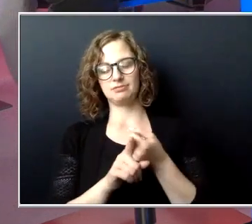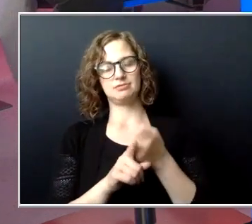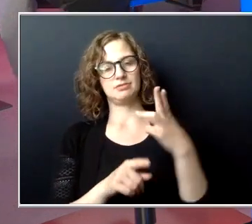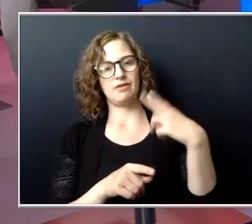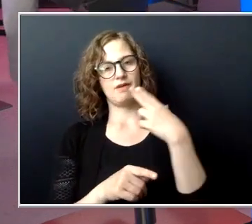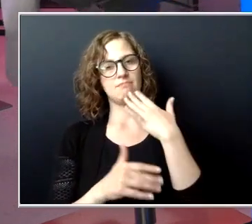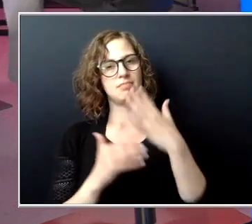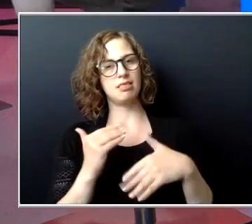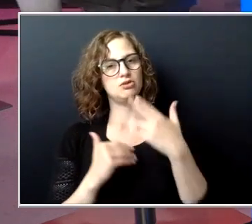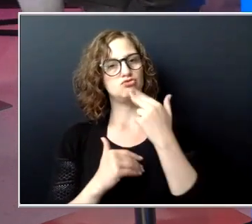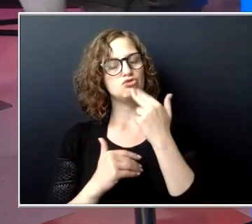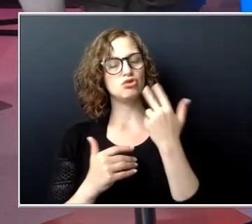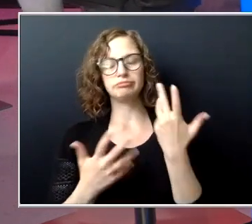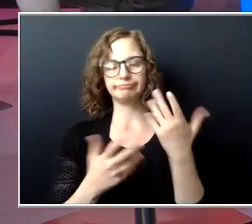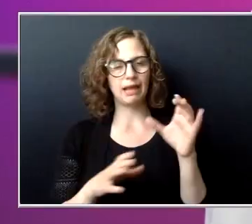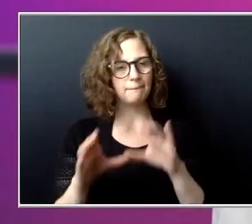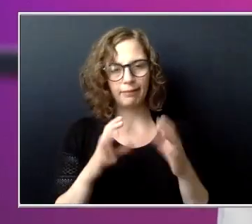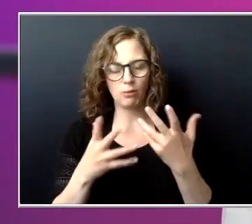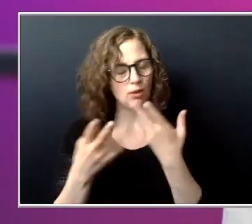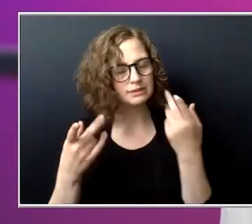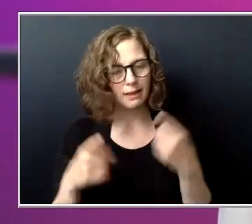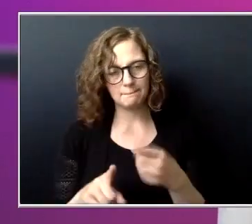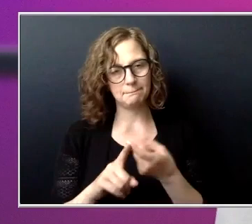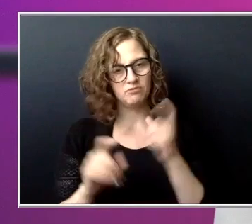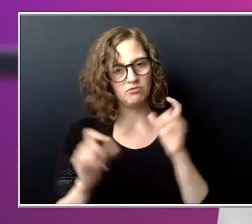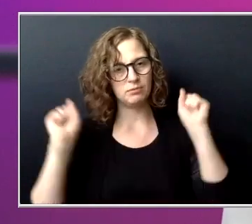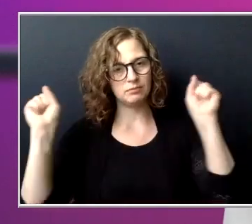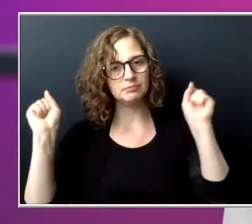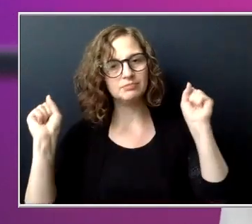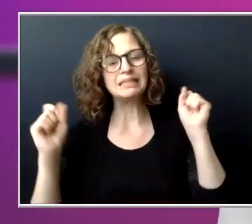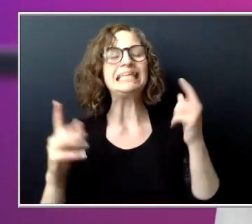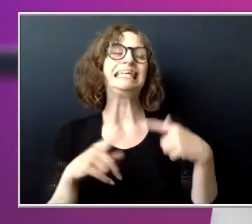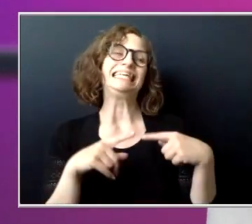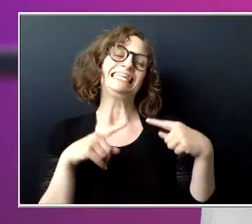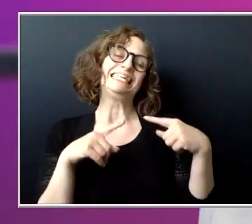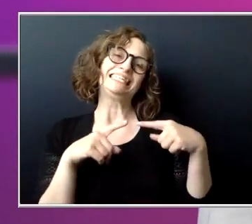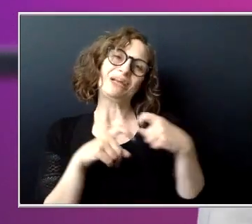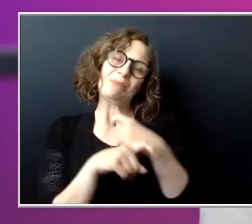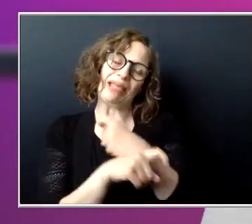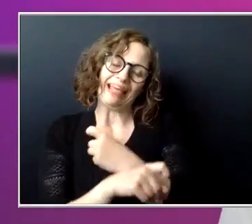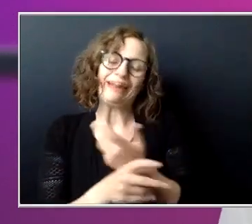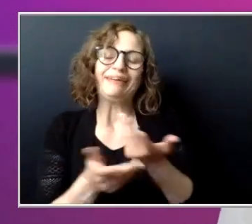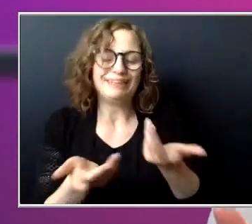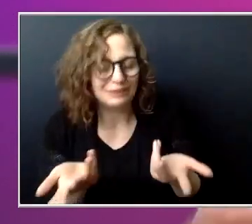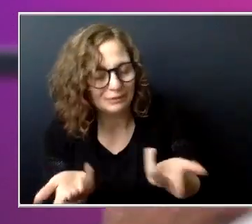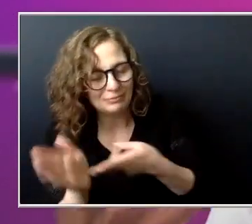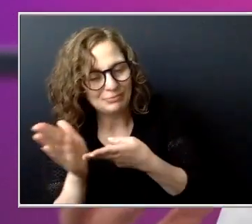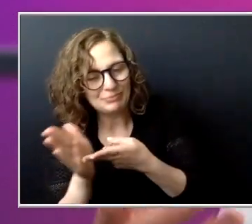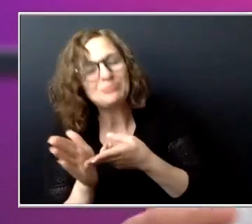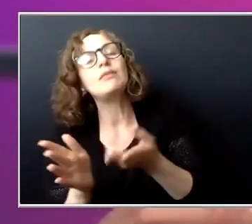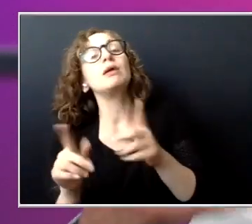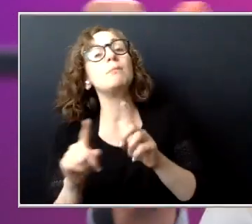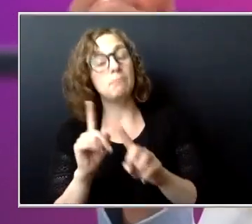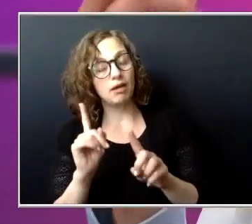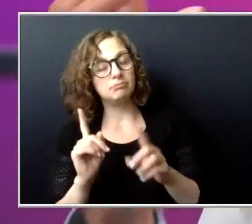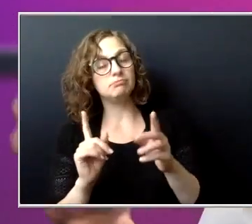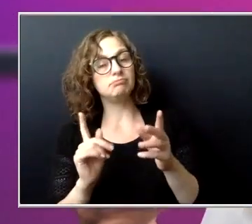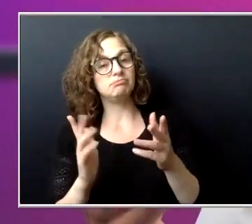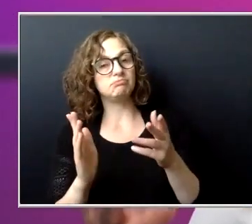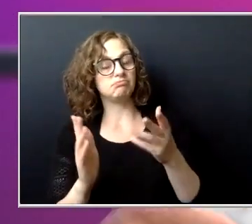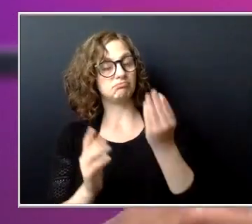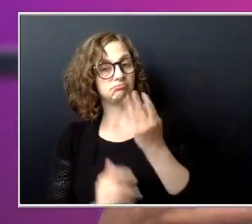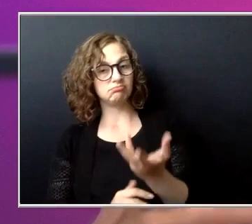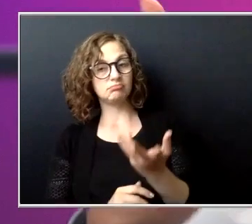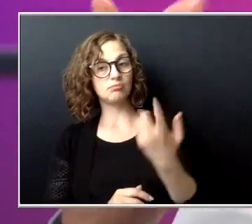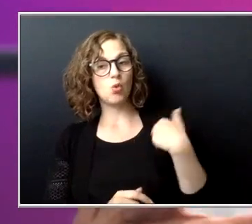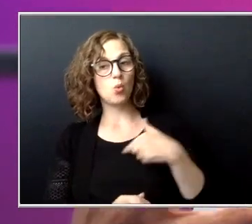the exercise? So it's complicated is the short answer, but what I can say is that we know that we said, with type